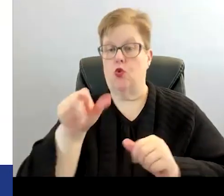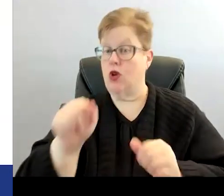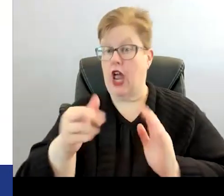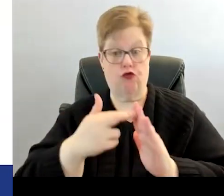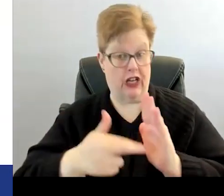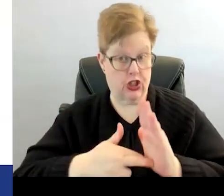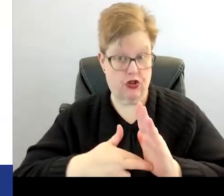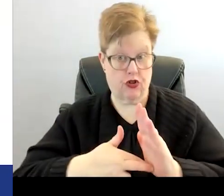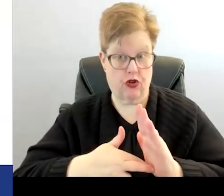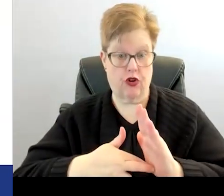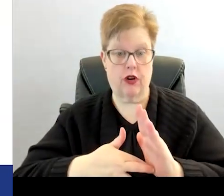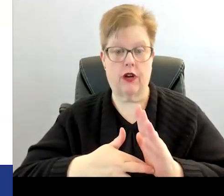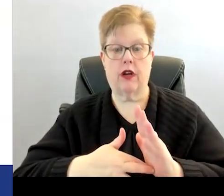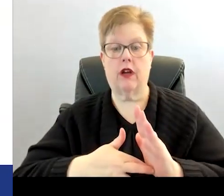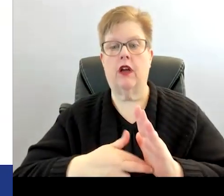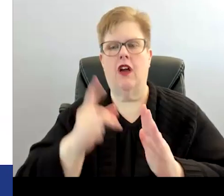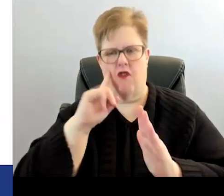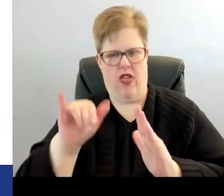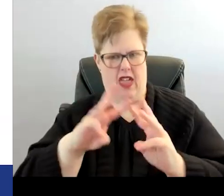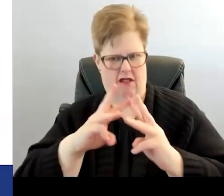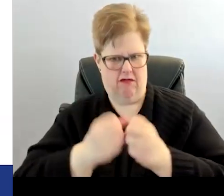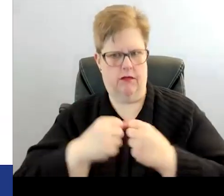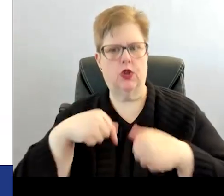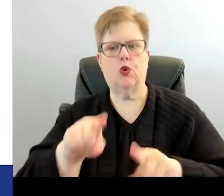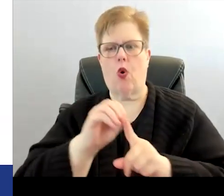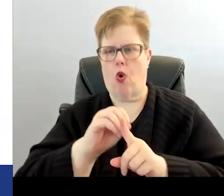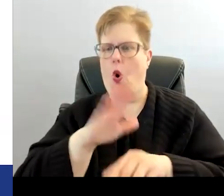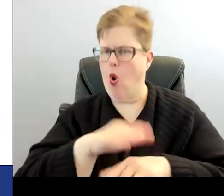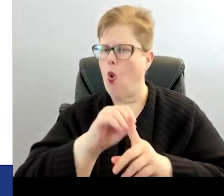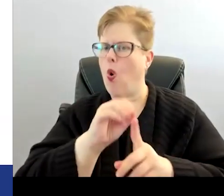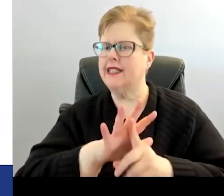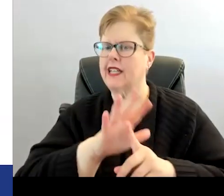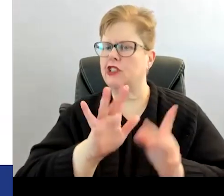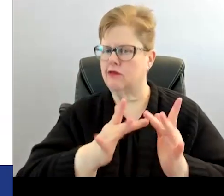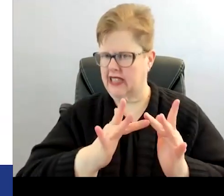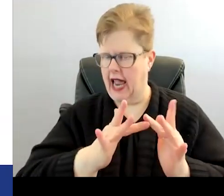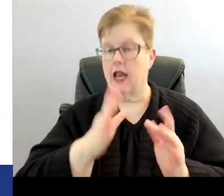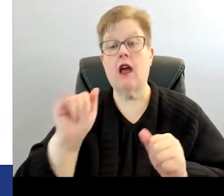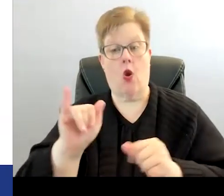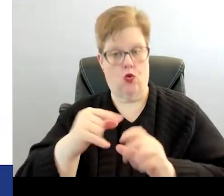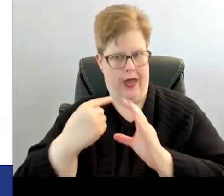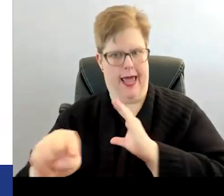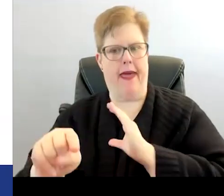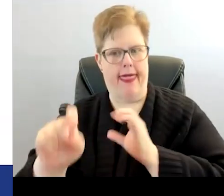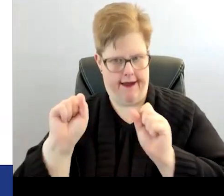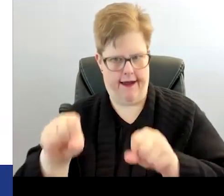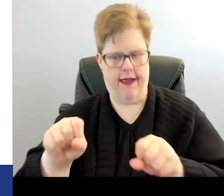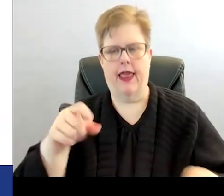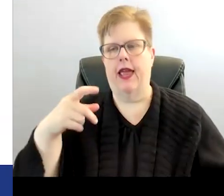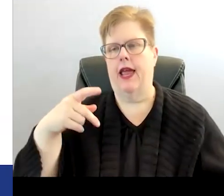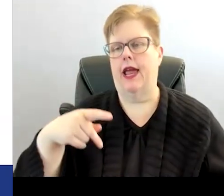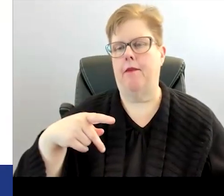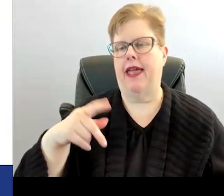register for that webinar in the orientation site. You can also send them an email at